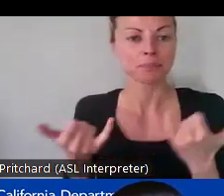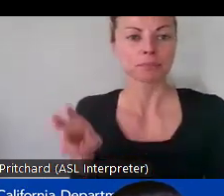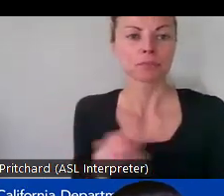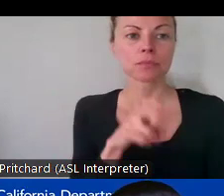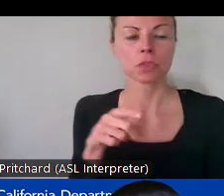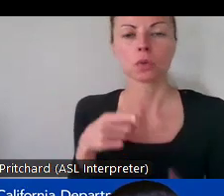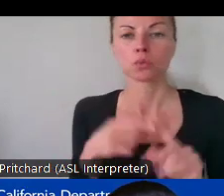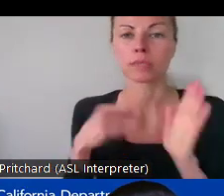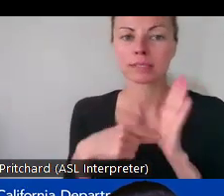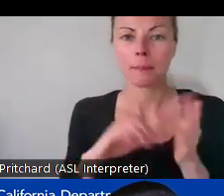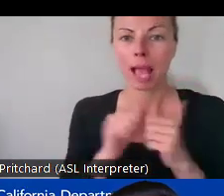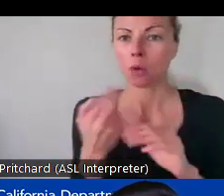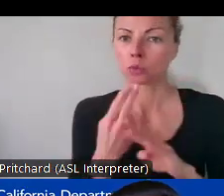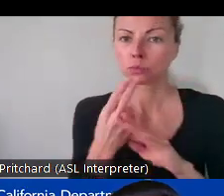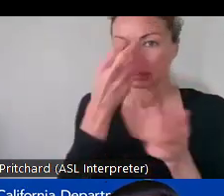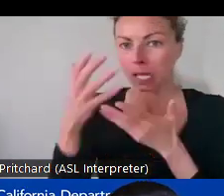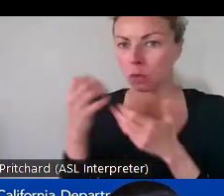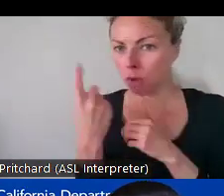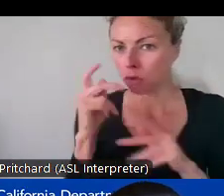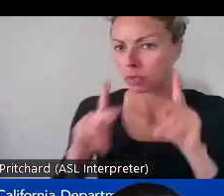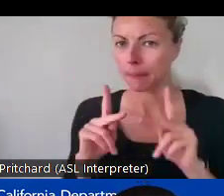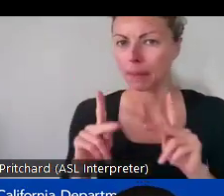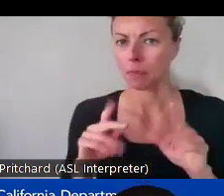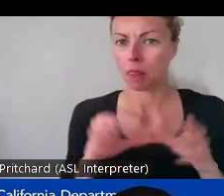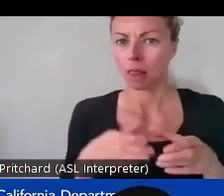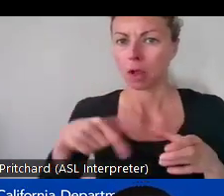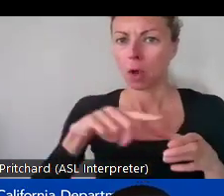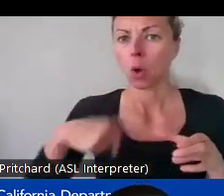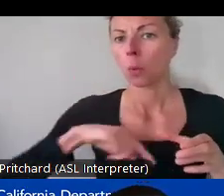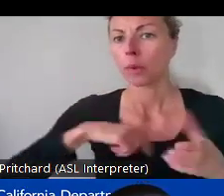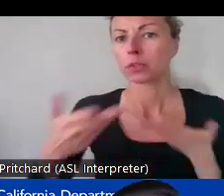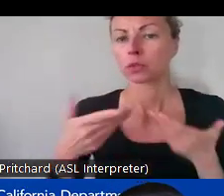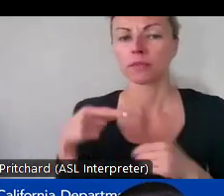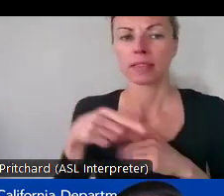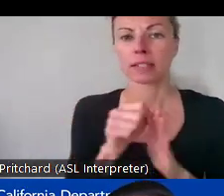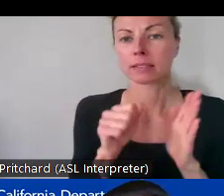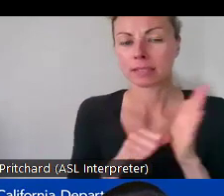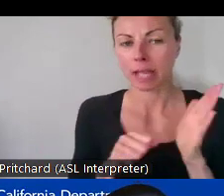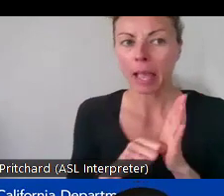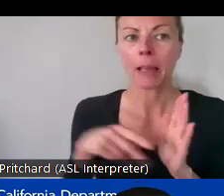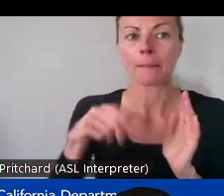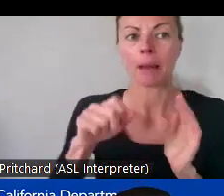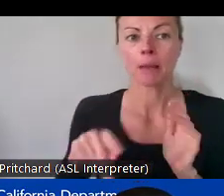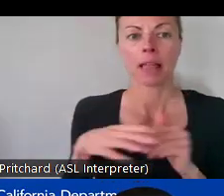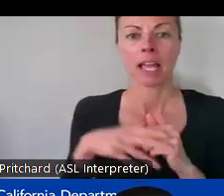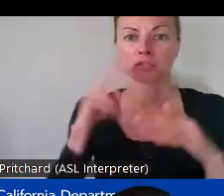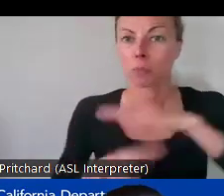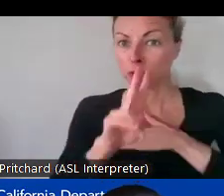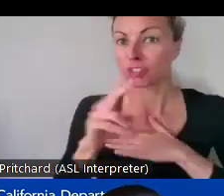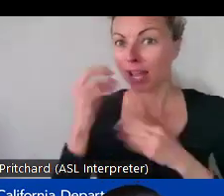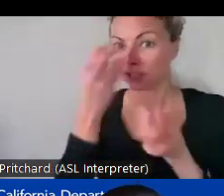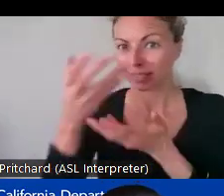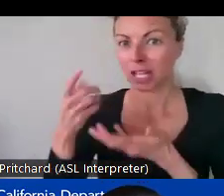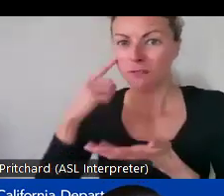of how we may use data to better understand those that we serve. This chart displays state population data, both historic and projection data from the Department of